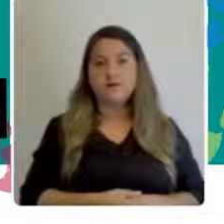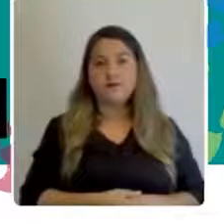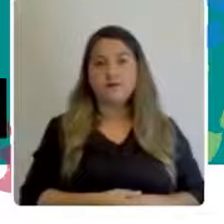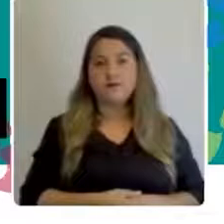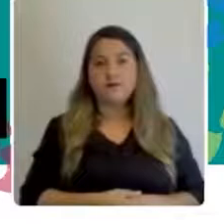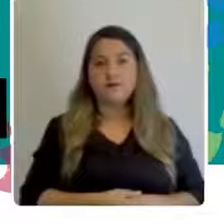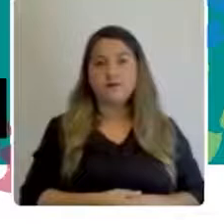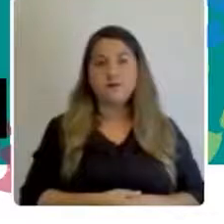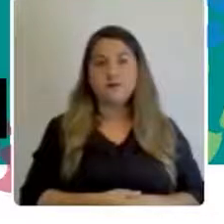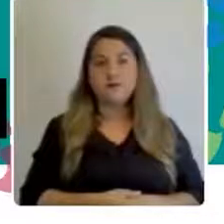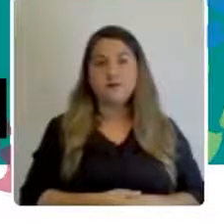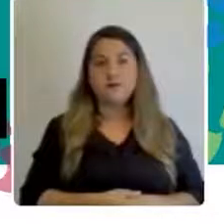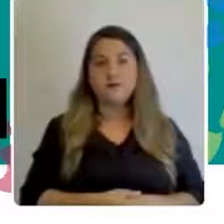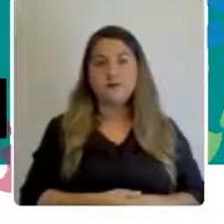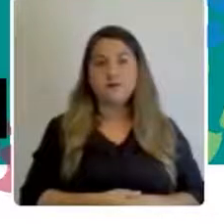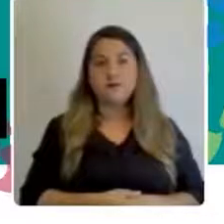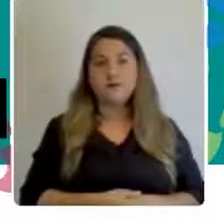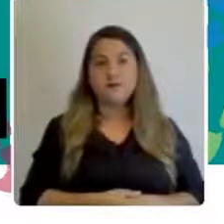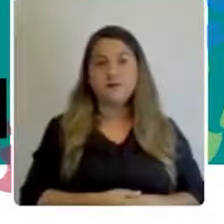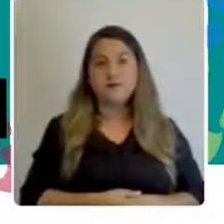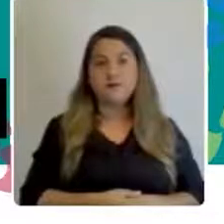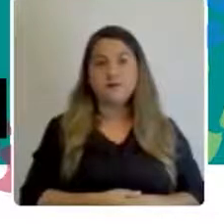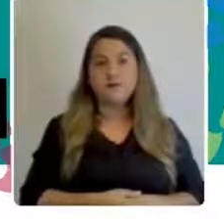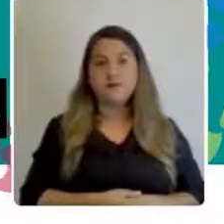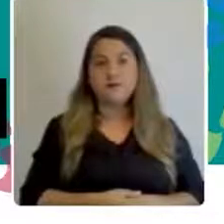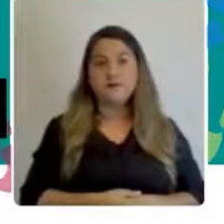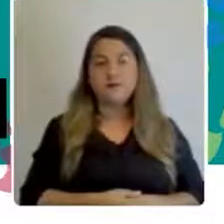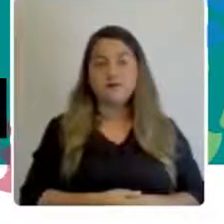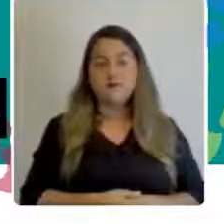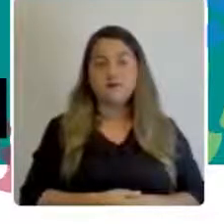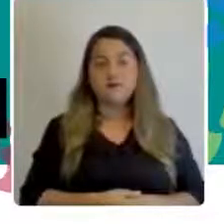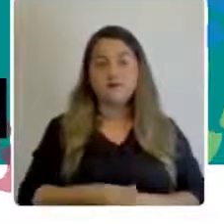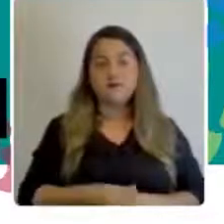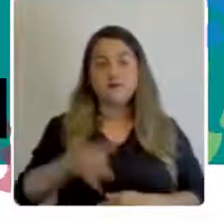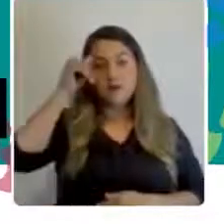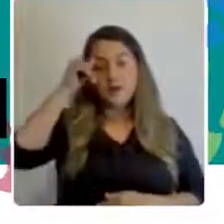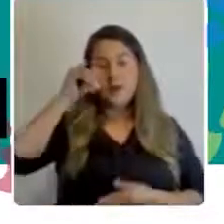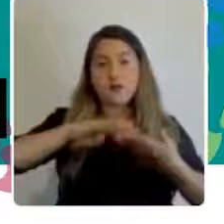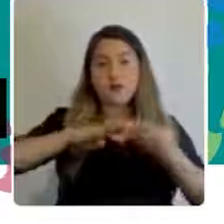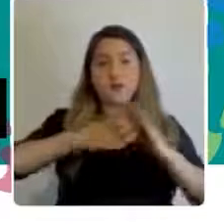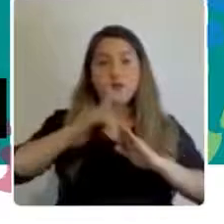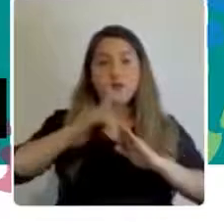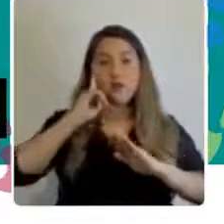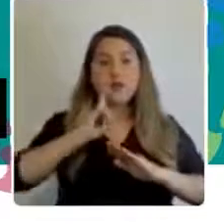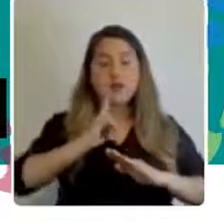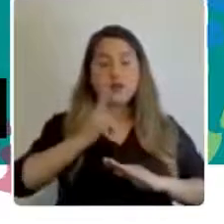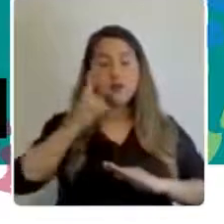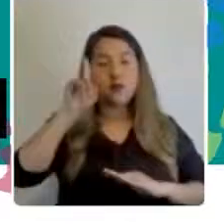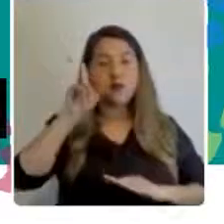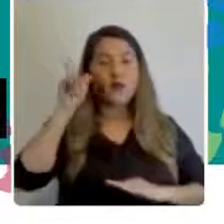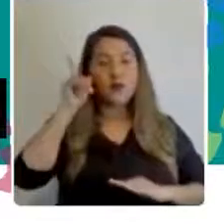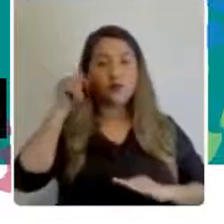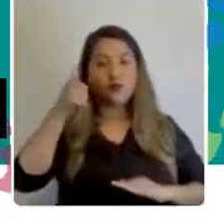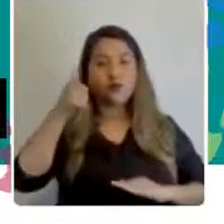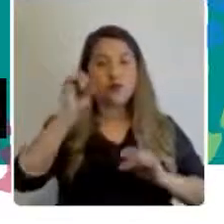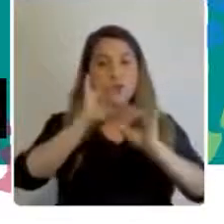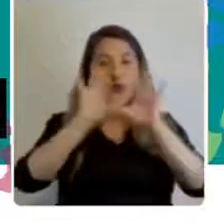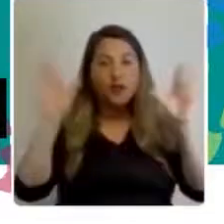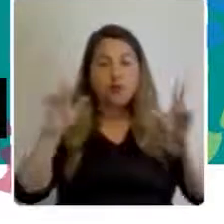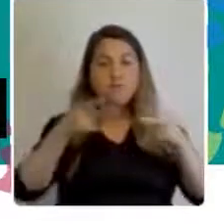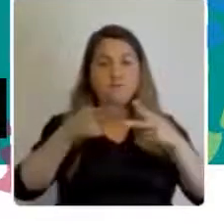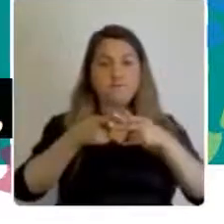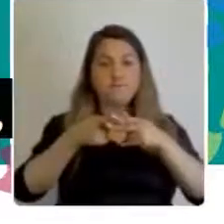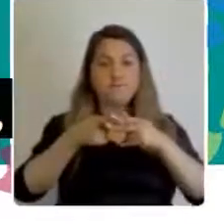together with her, and Luis Barrera from Colombia, and Emilio Rodan